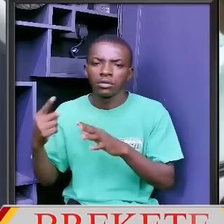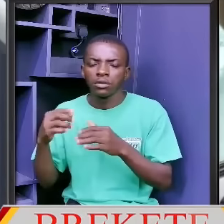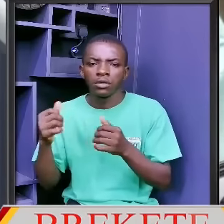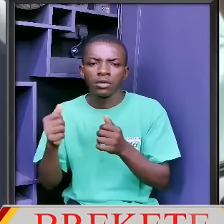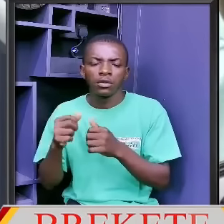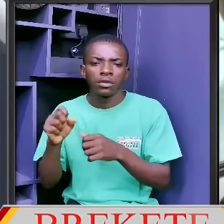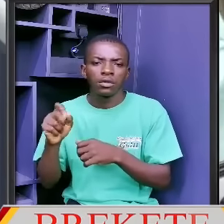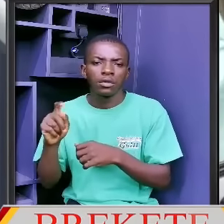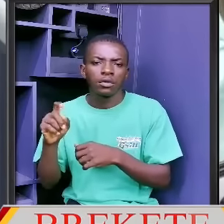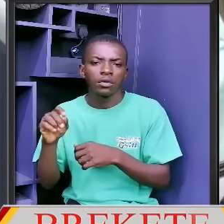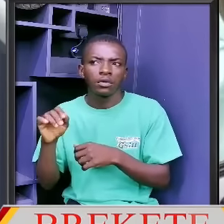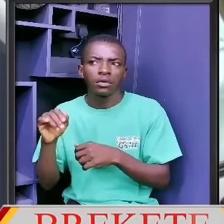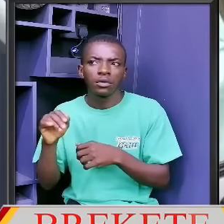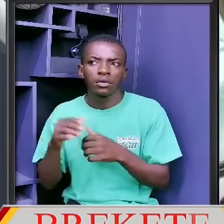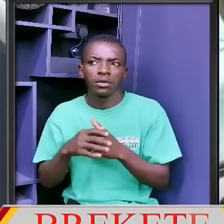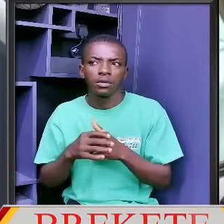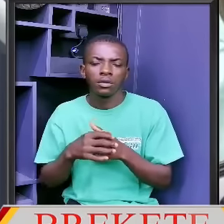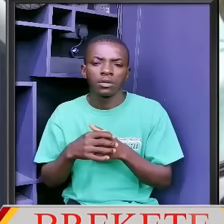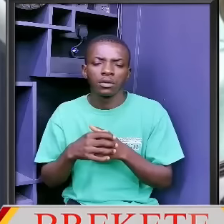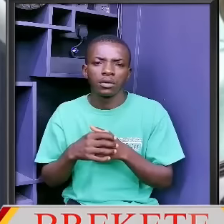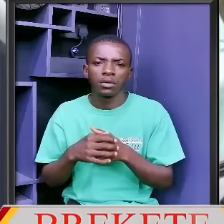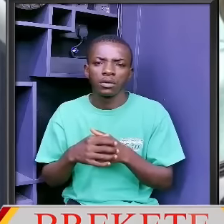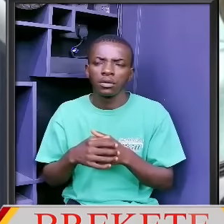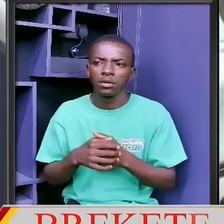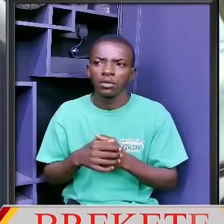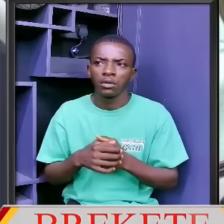studio. I'm sorry, sir.